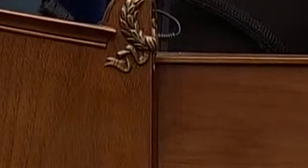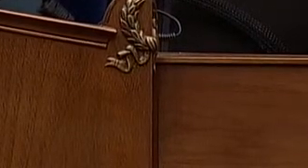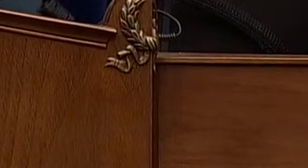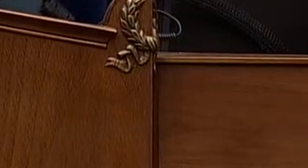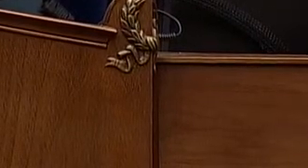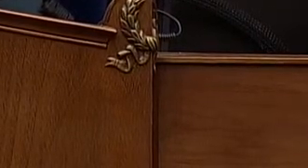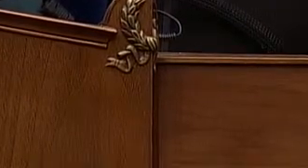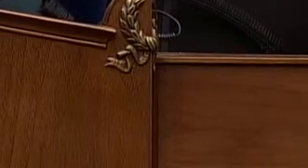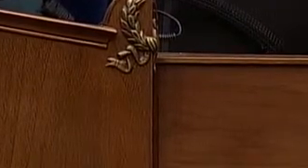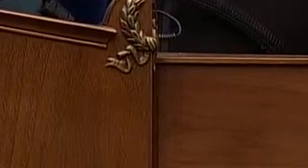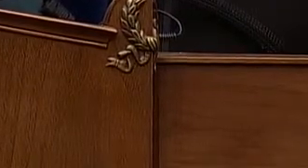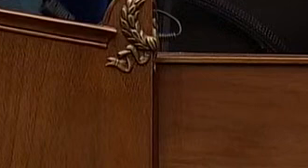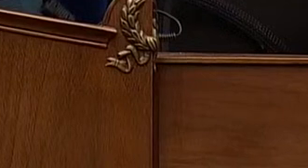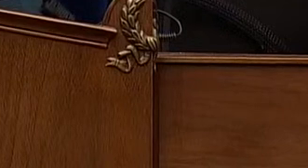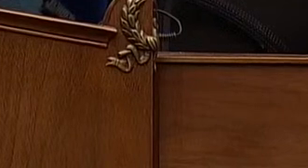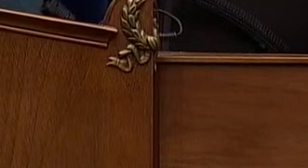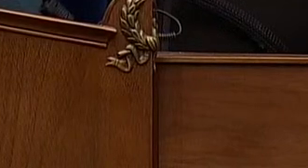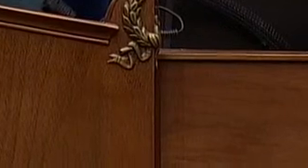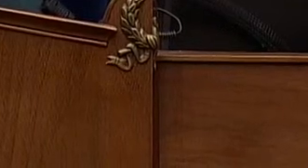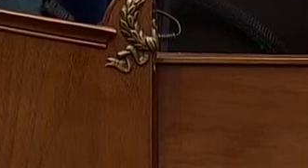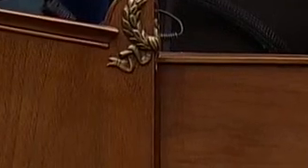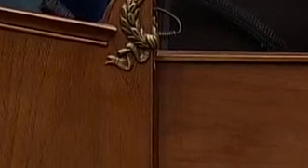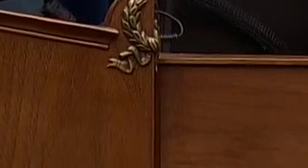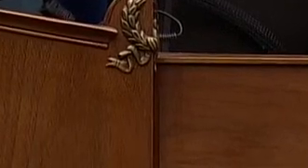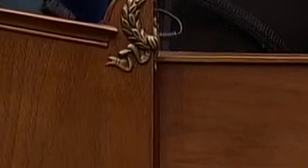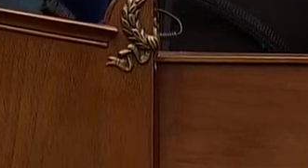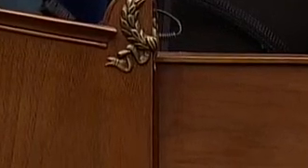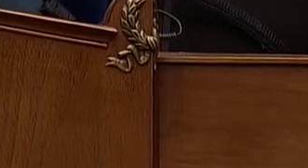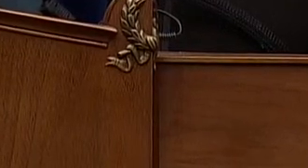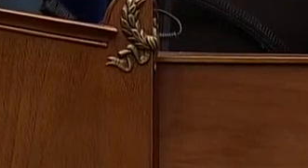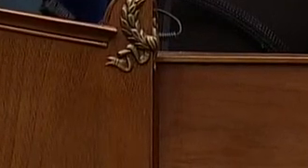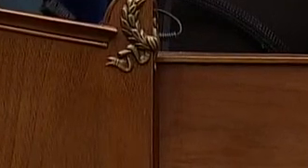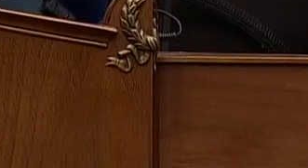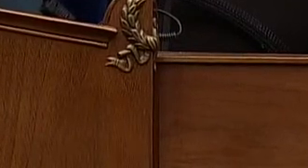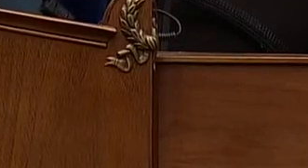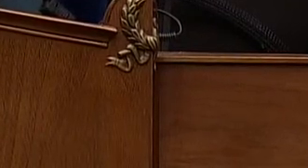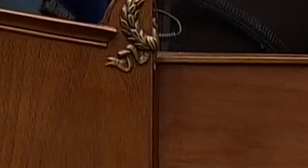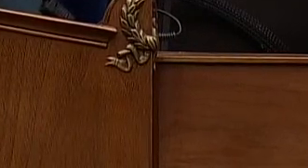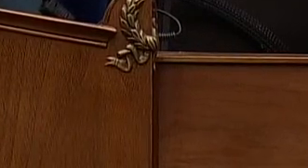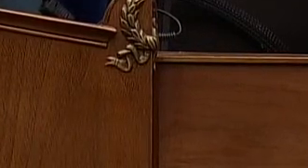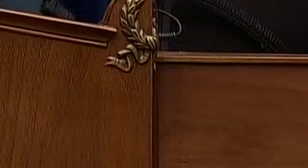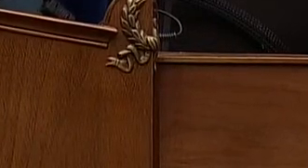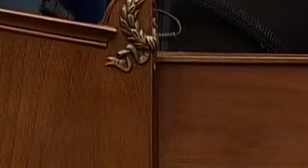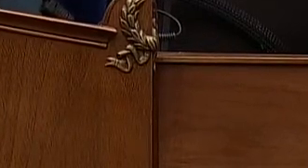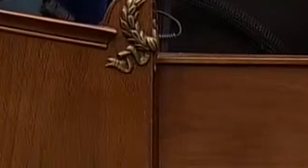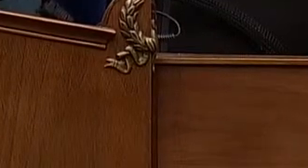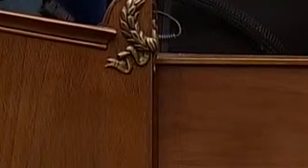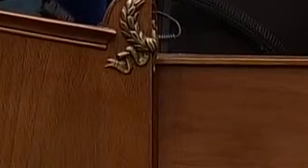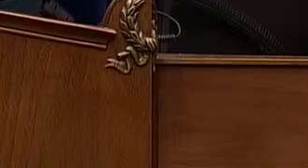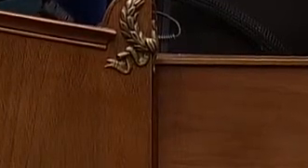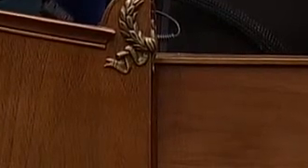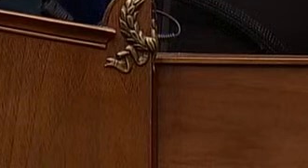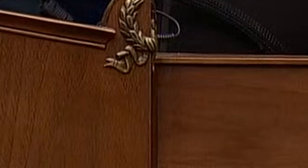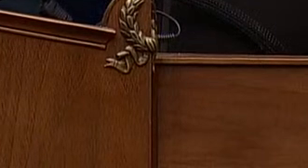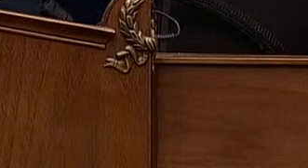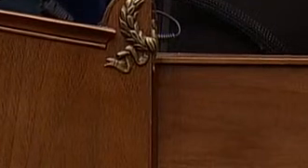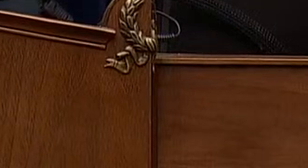States Senate, all done in an impractical and unconstitutional fashion. I yield